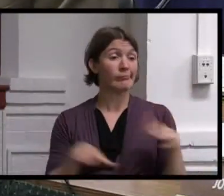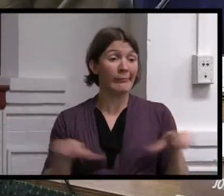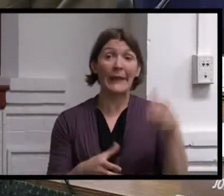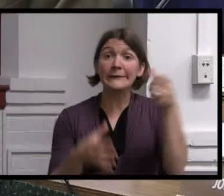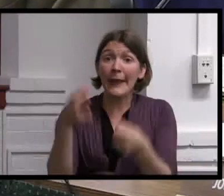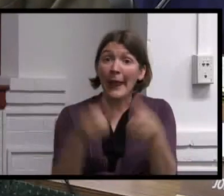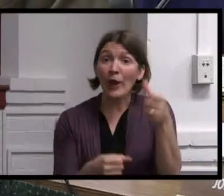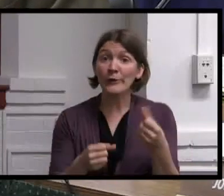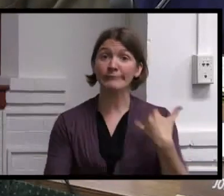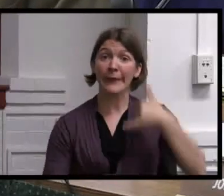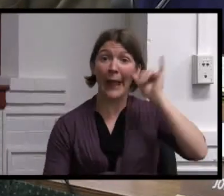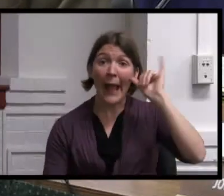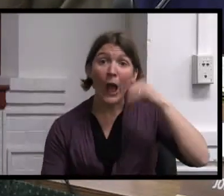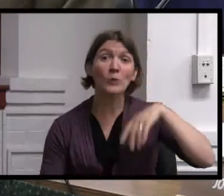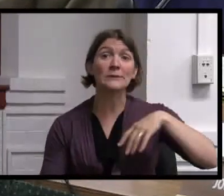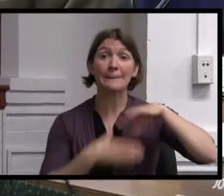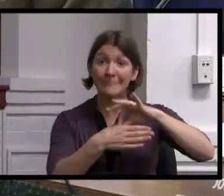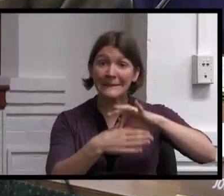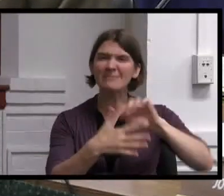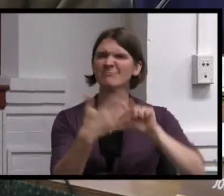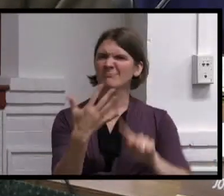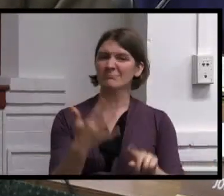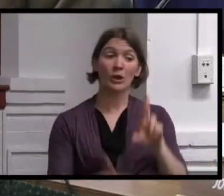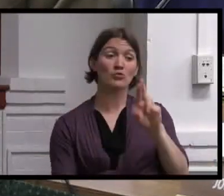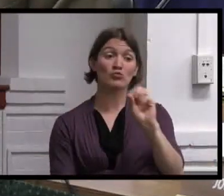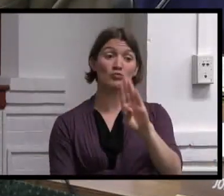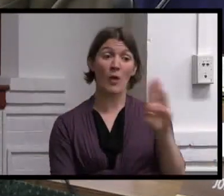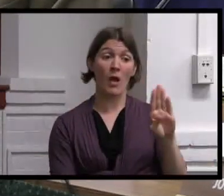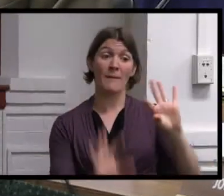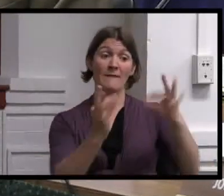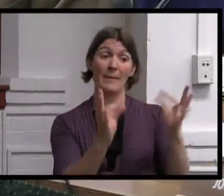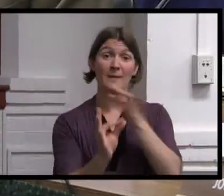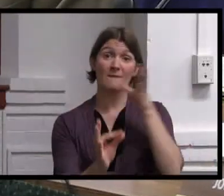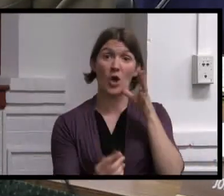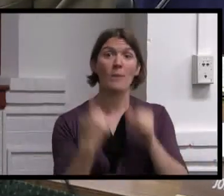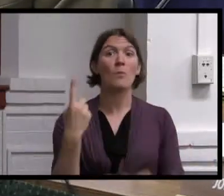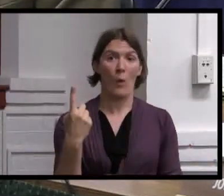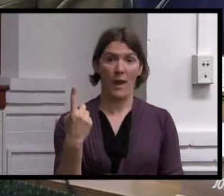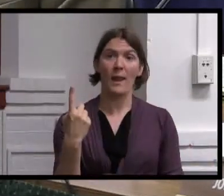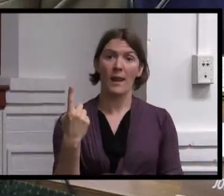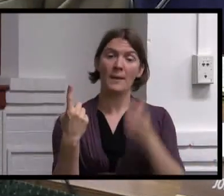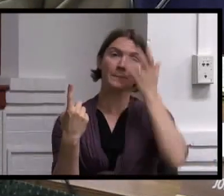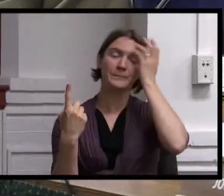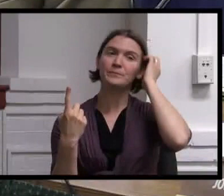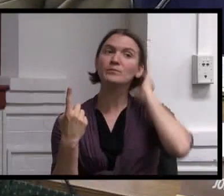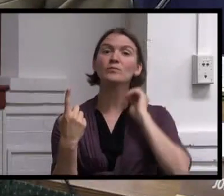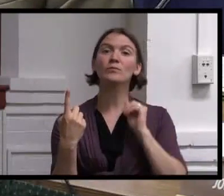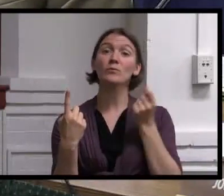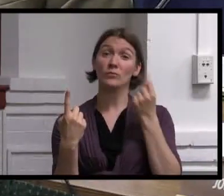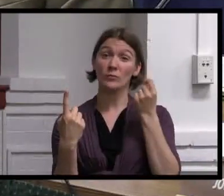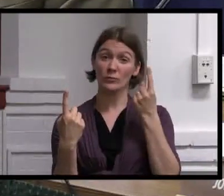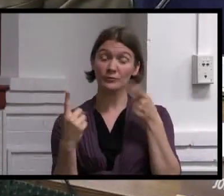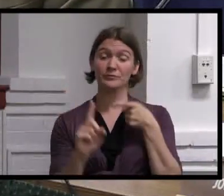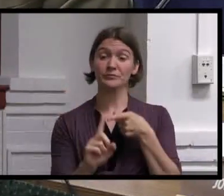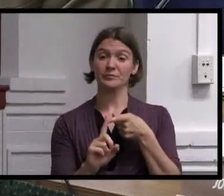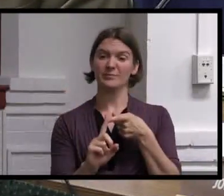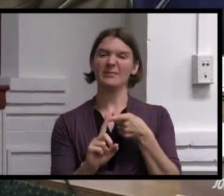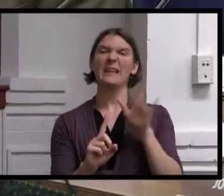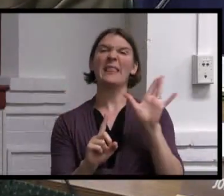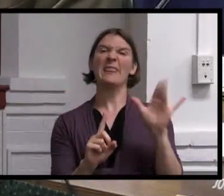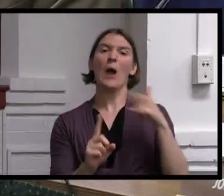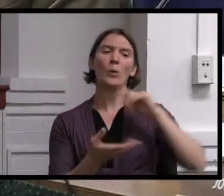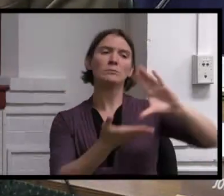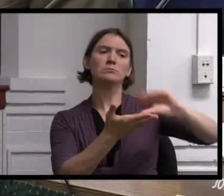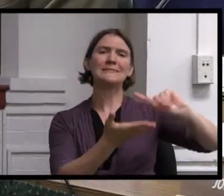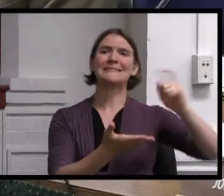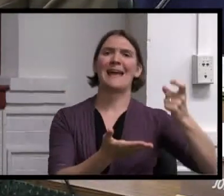active agricultural use. One of those is the Robb Family Farm. And there's provisions, because this provides tax